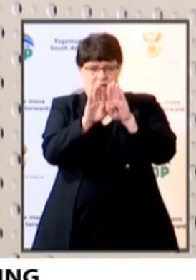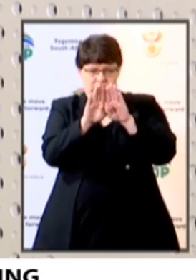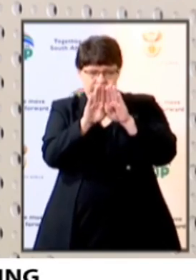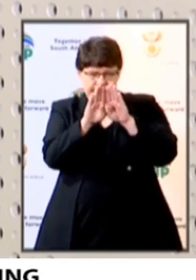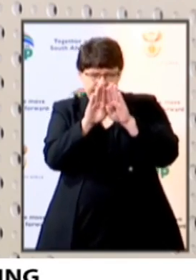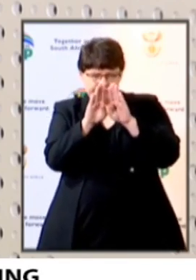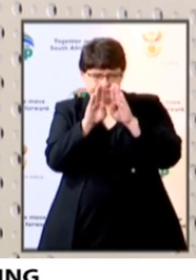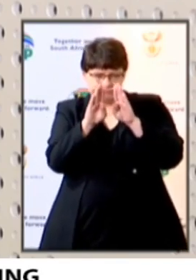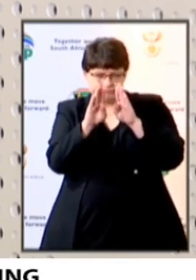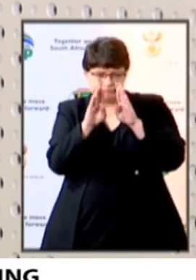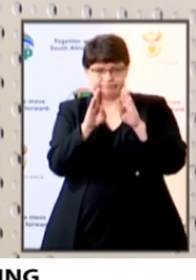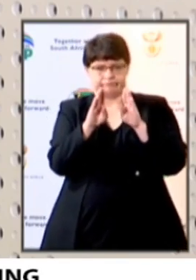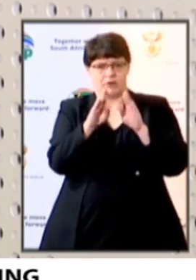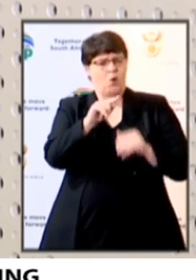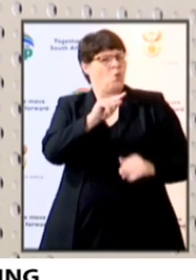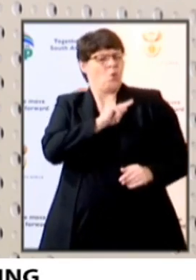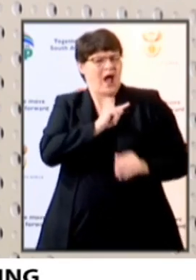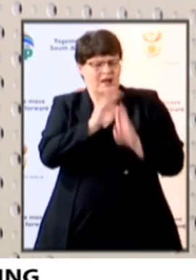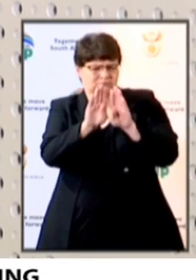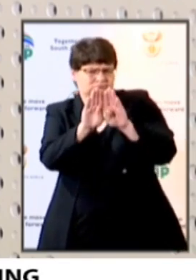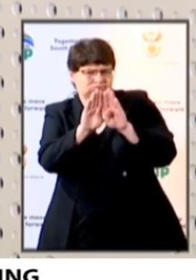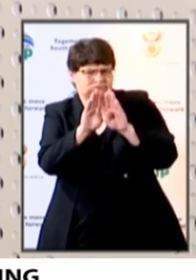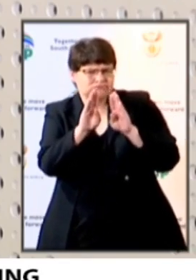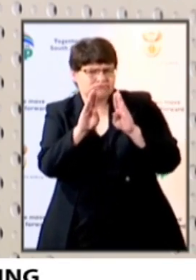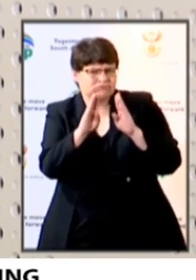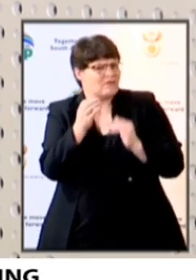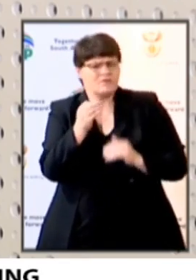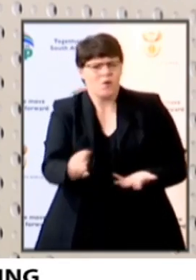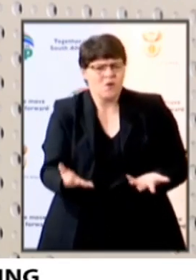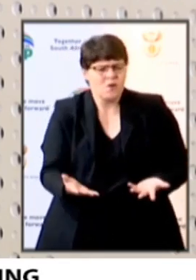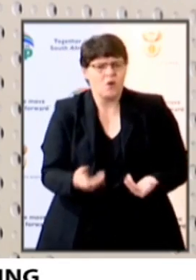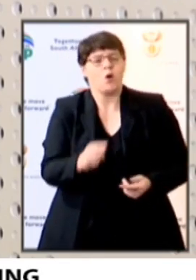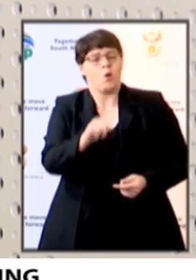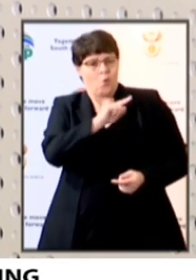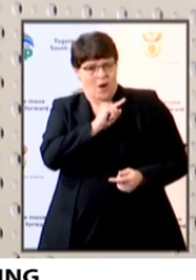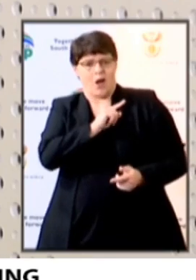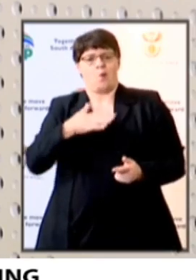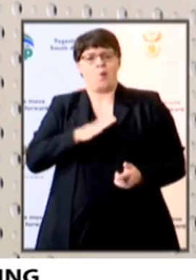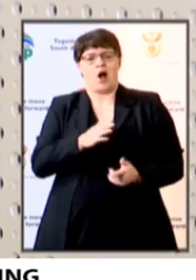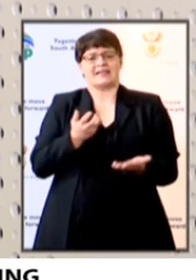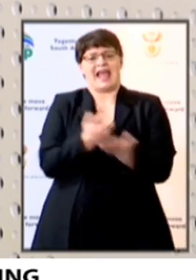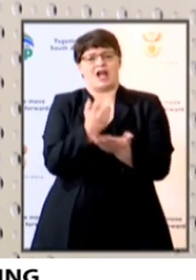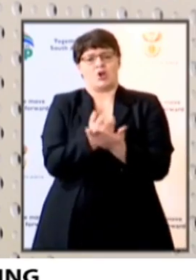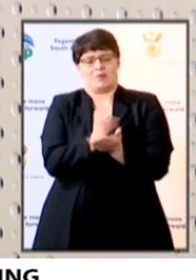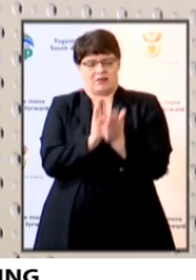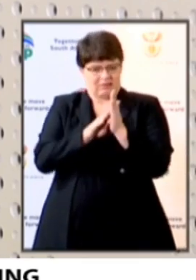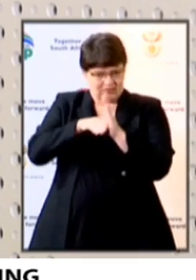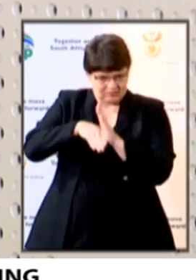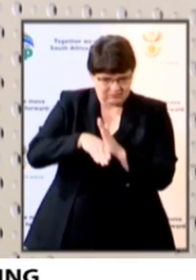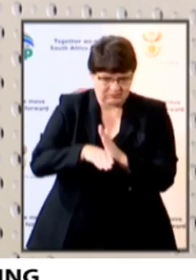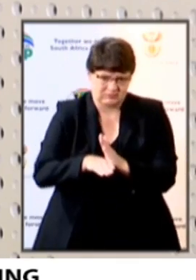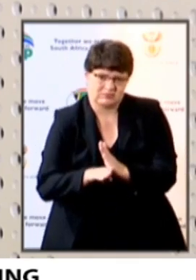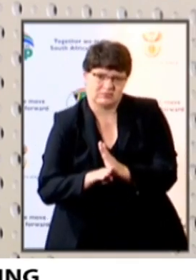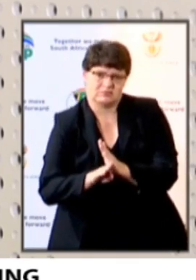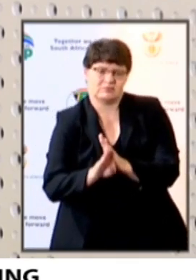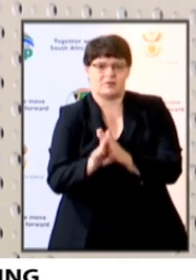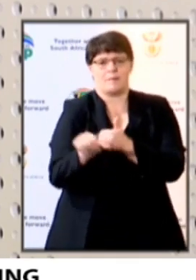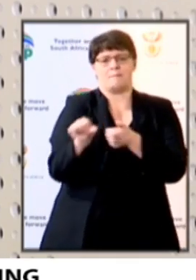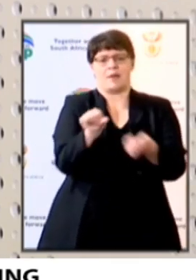start working and the wheels of the industry to start grinding, we